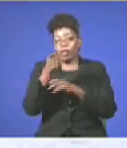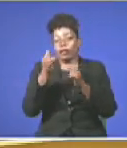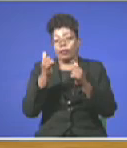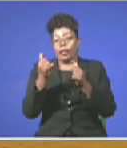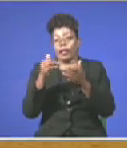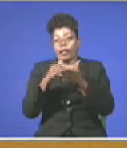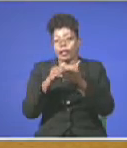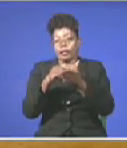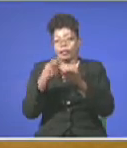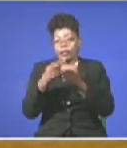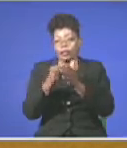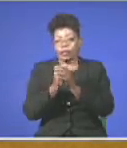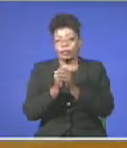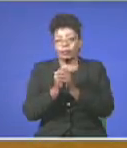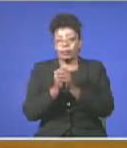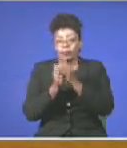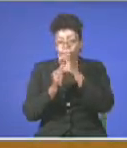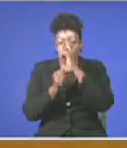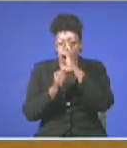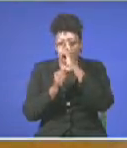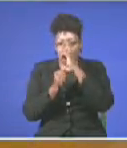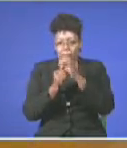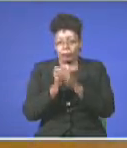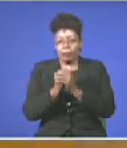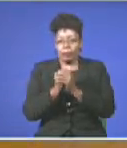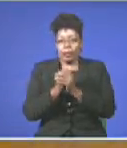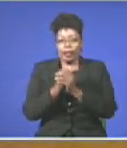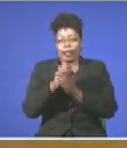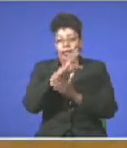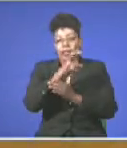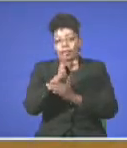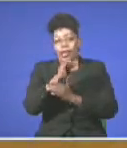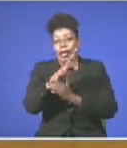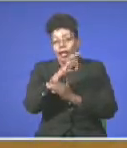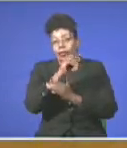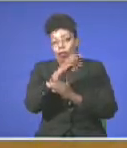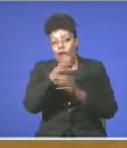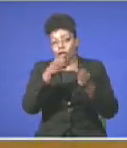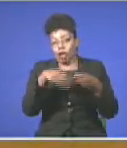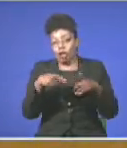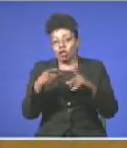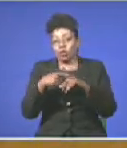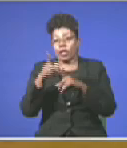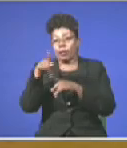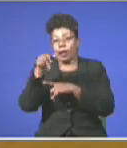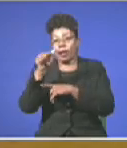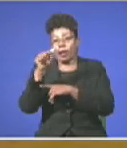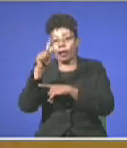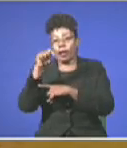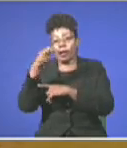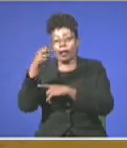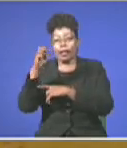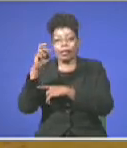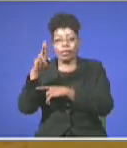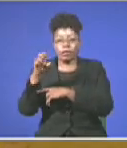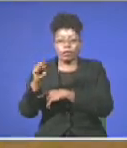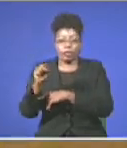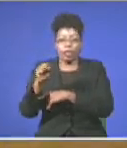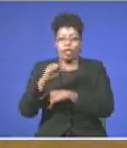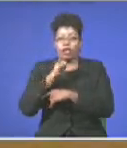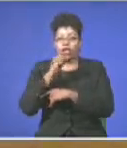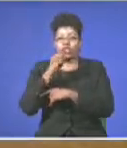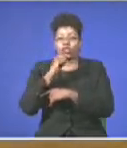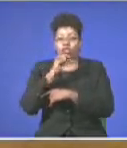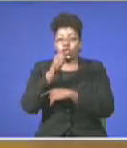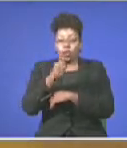just that simple. Now, while the Cybots have already lost to the Panthers, Cybots coach Wade Watson is still not sure whether or not he'll even